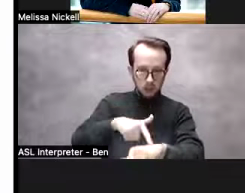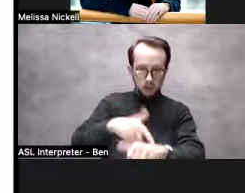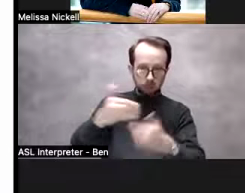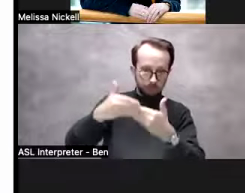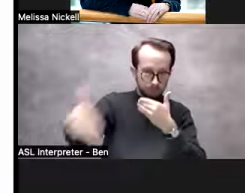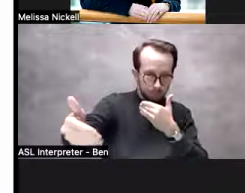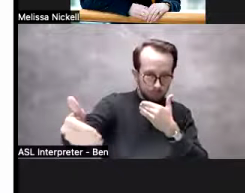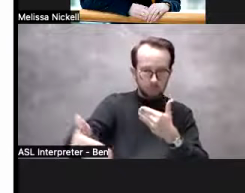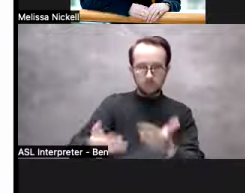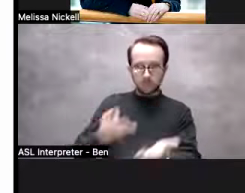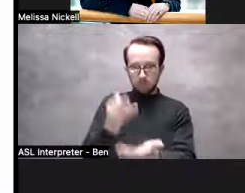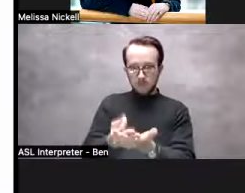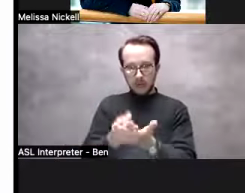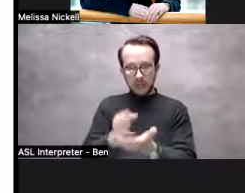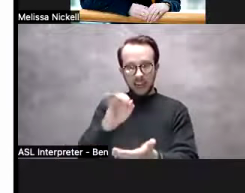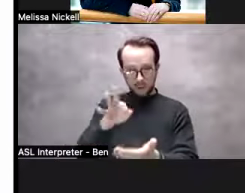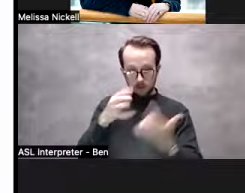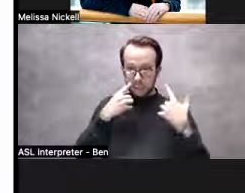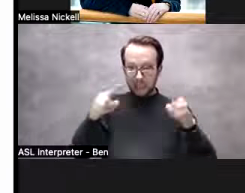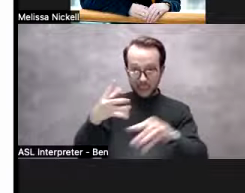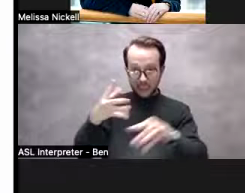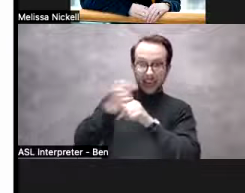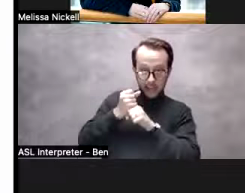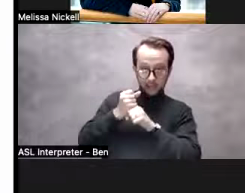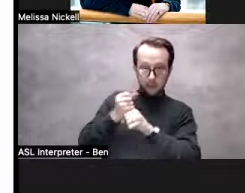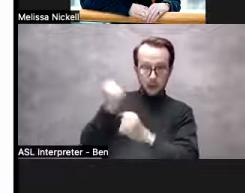are successful in getting an R01 grant,